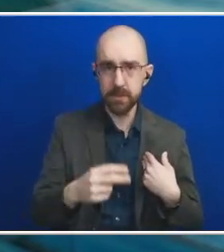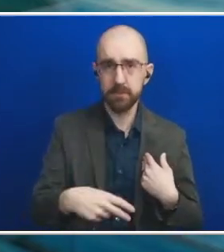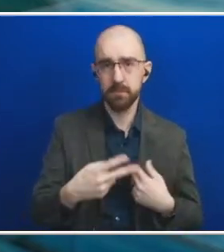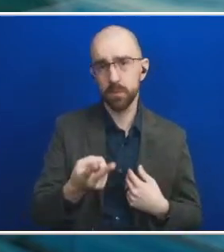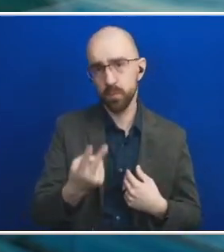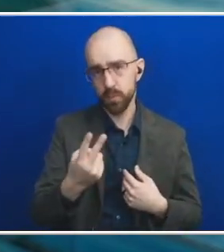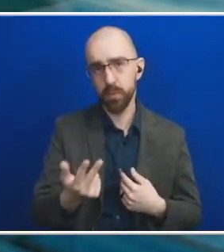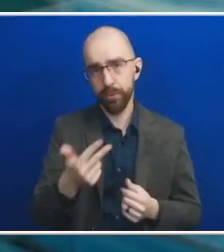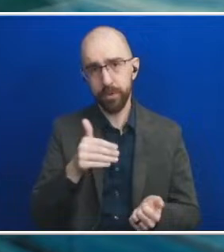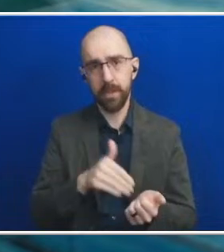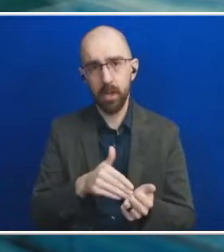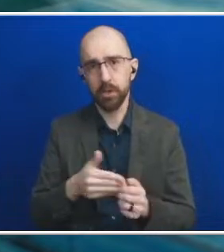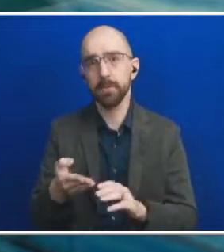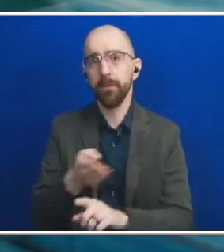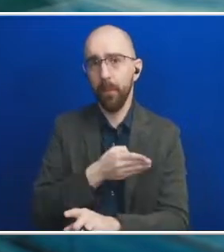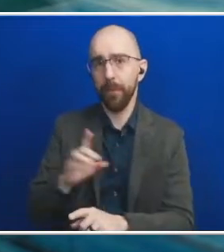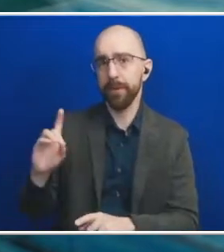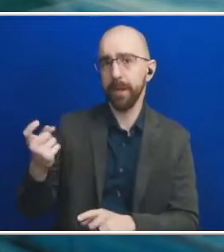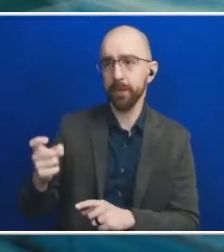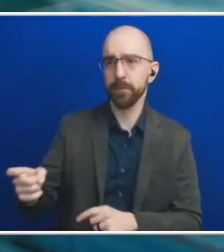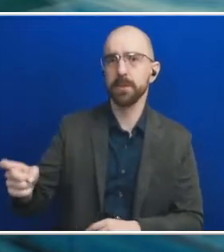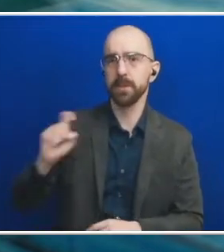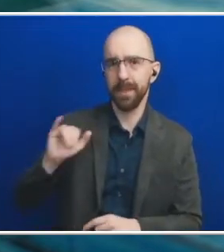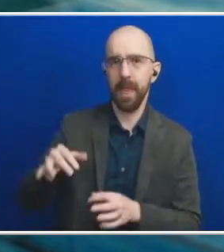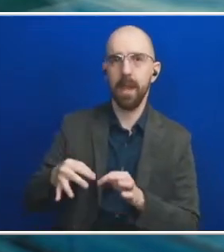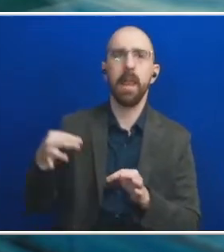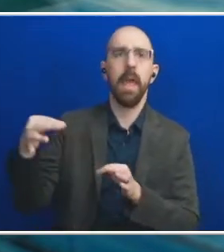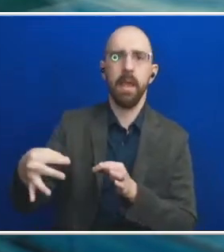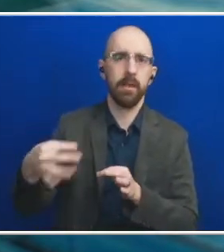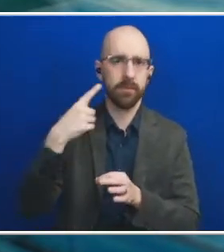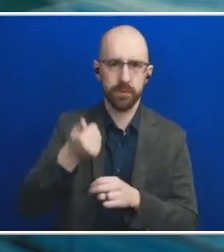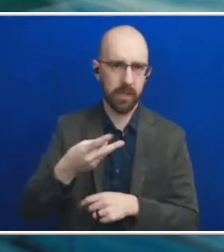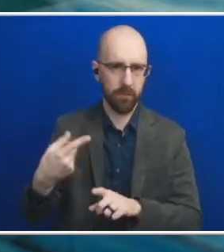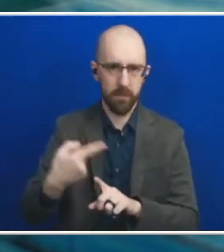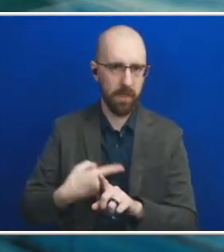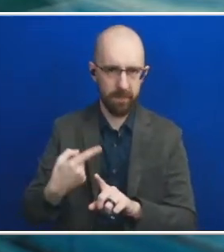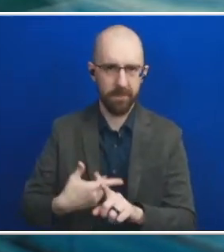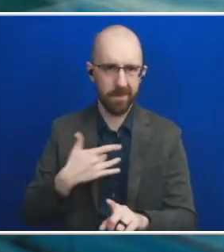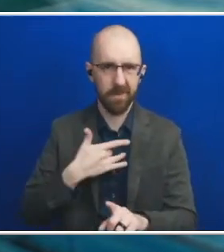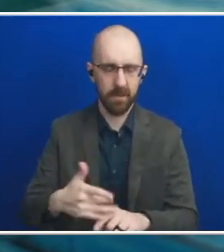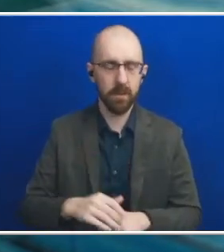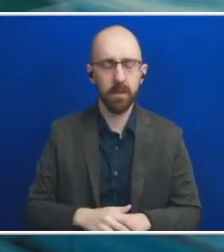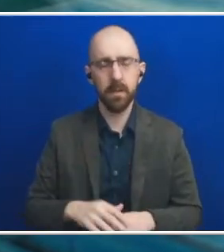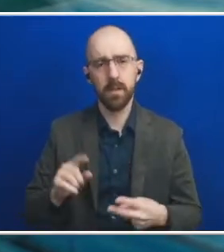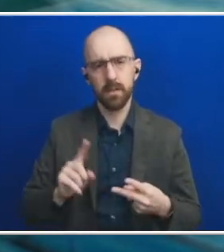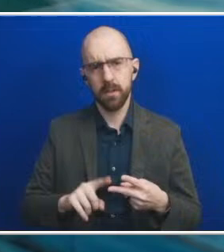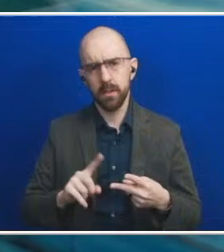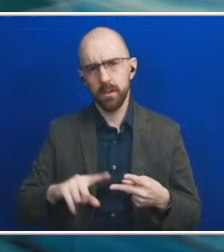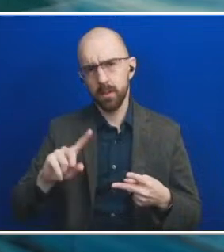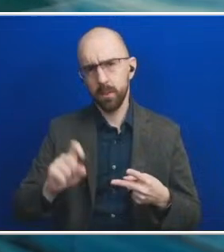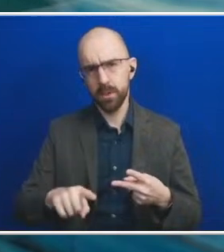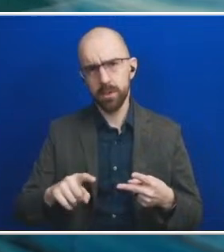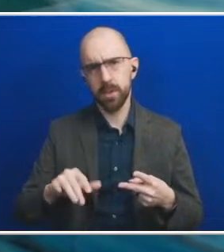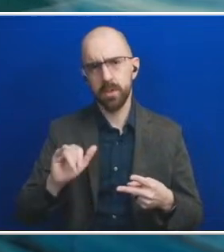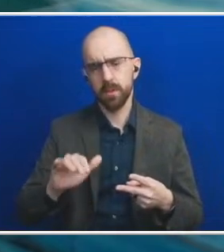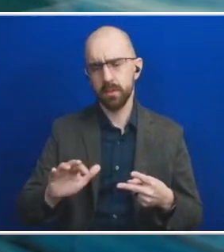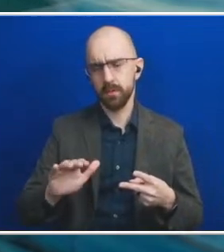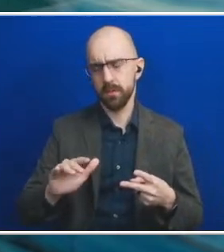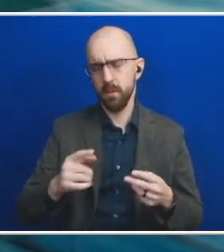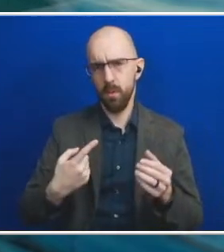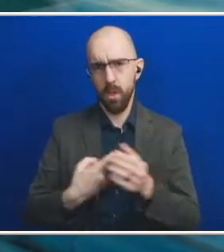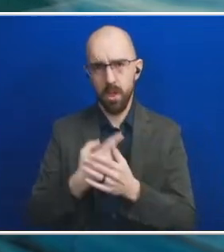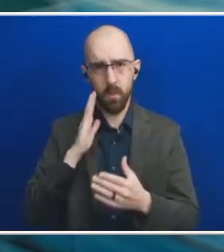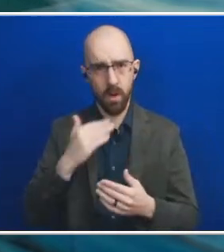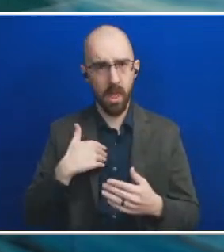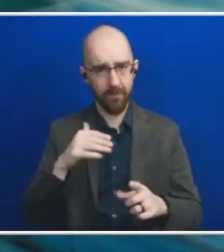and that delays their diagnosis for months. And then the second question was, would a colonoscopy have caught this quicker? Well, by